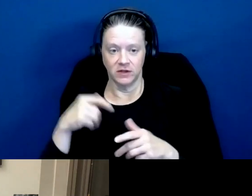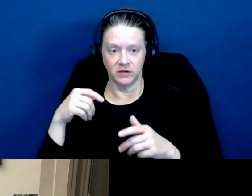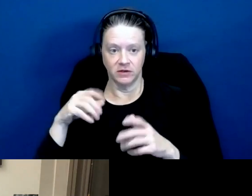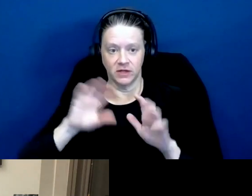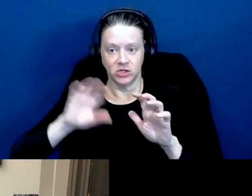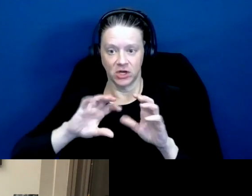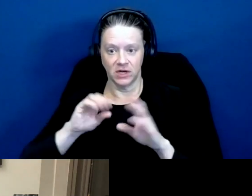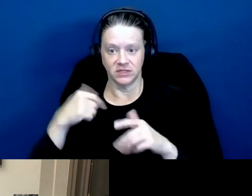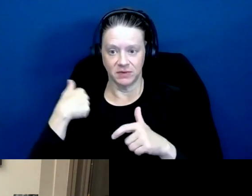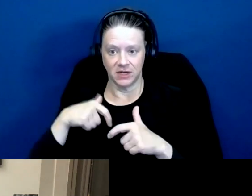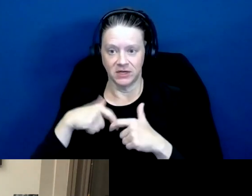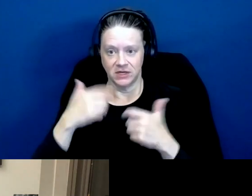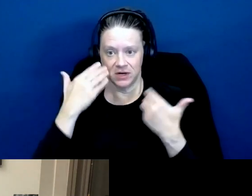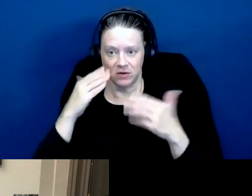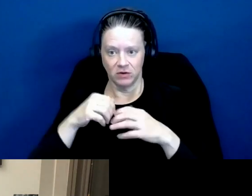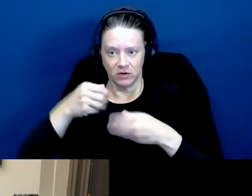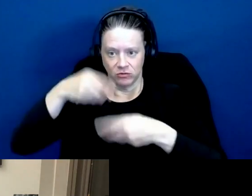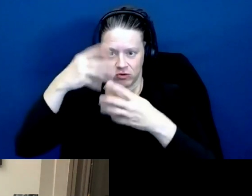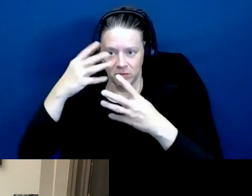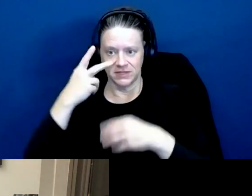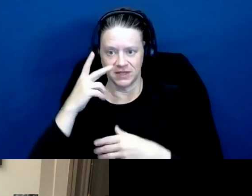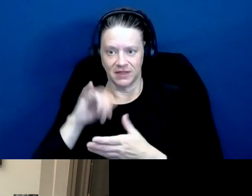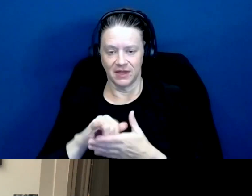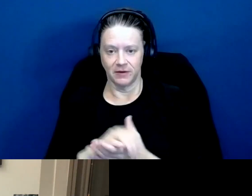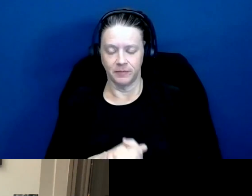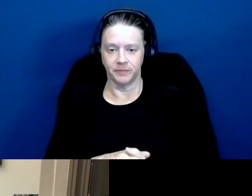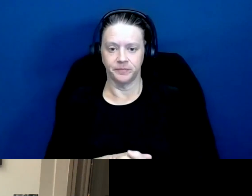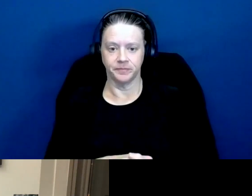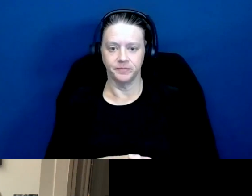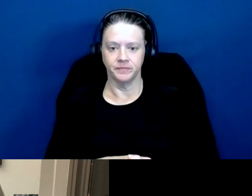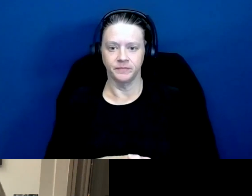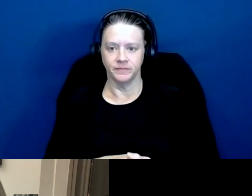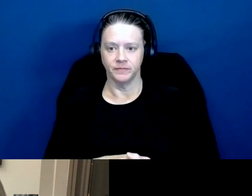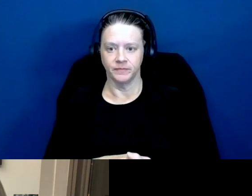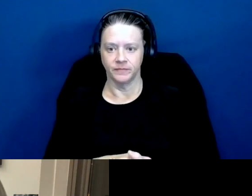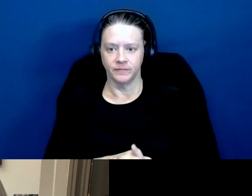Mm-hmm. If you can scroll up and see it. Yes.